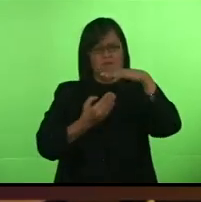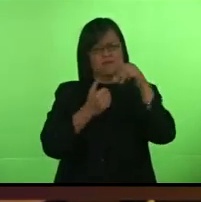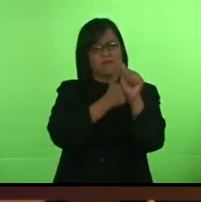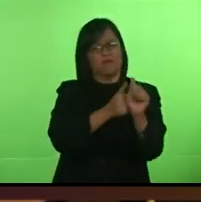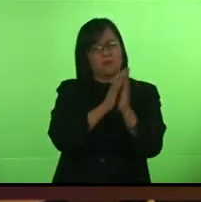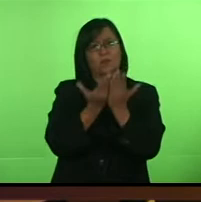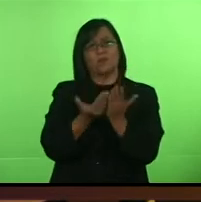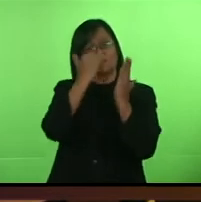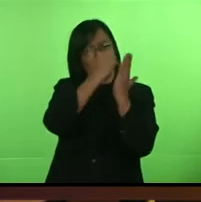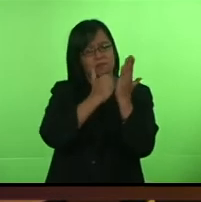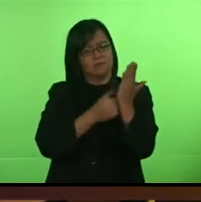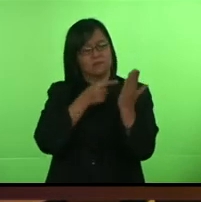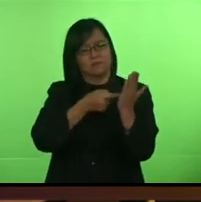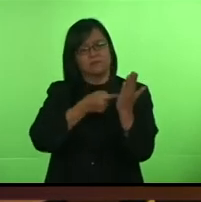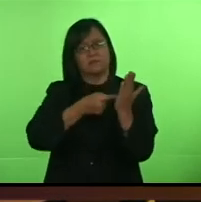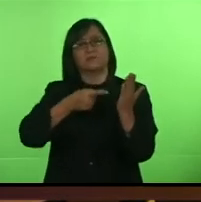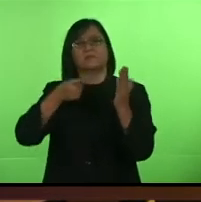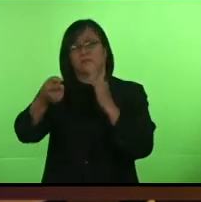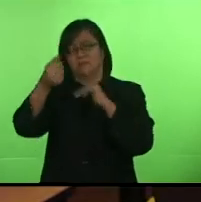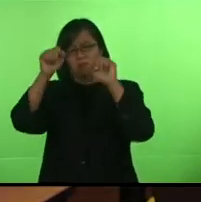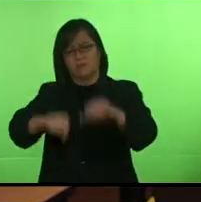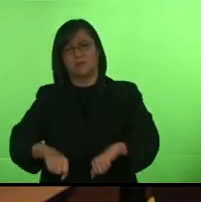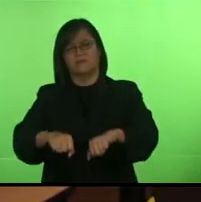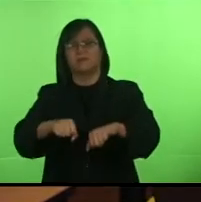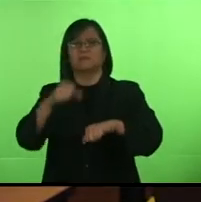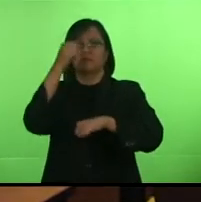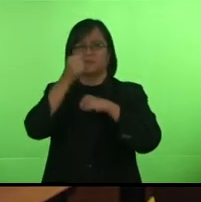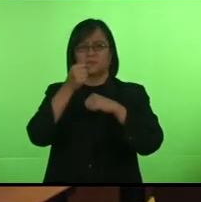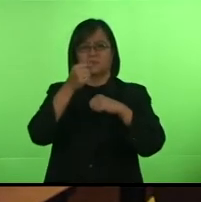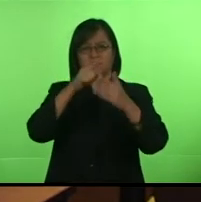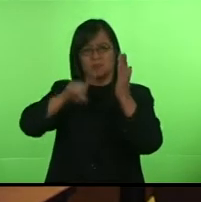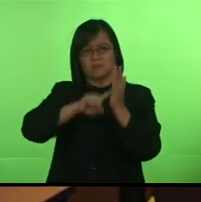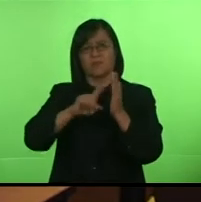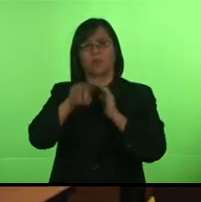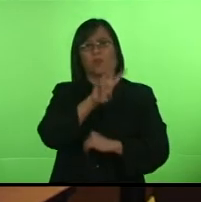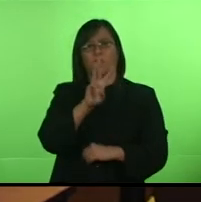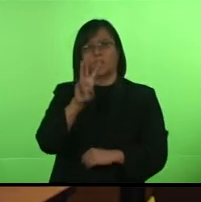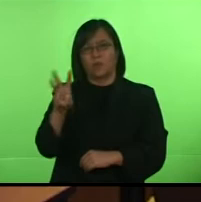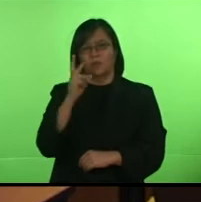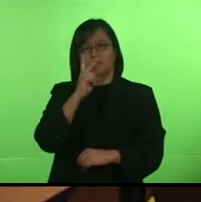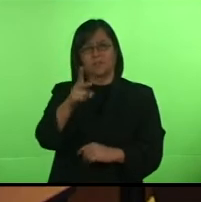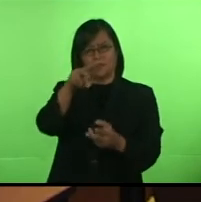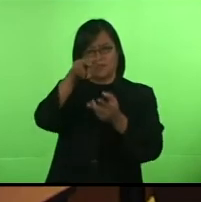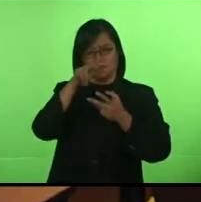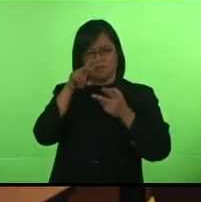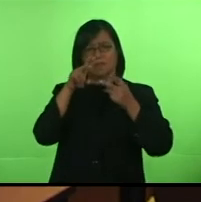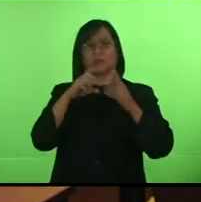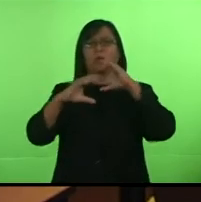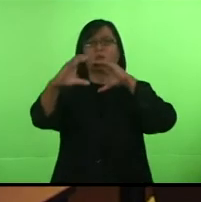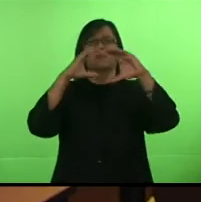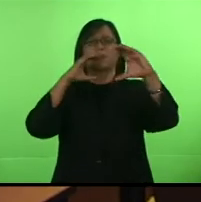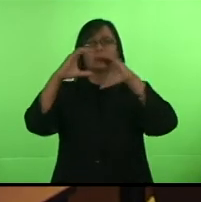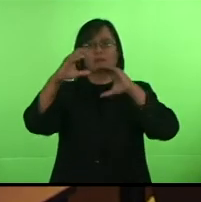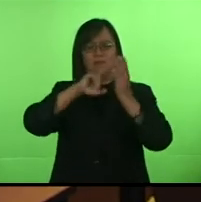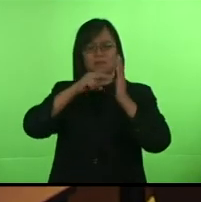Well, basically, according to the module, all right, and definitely you can go to any website, communication is a